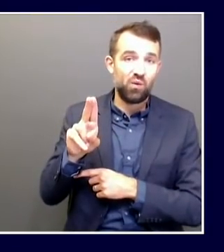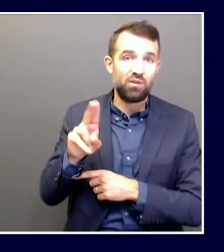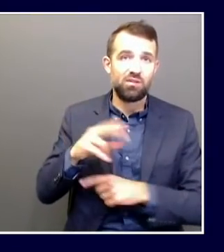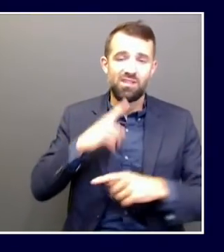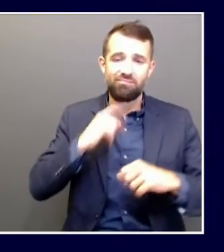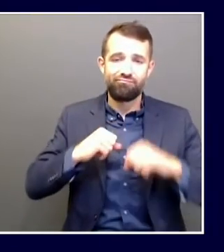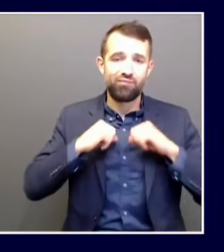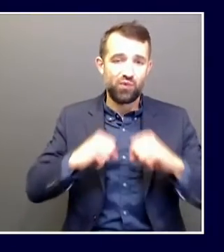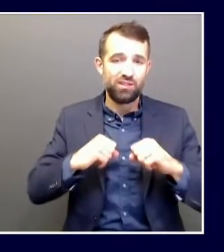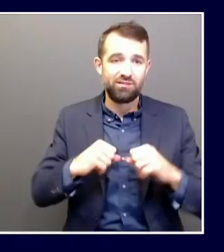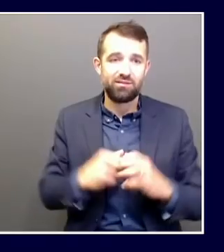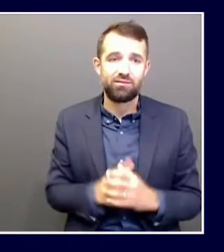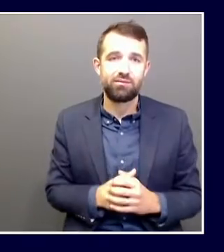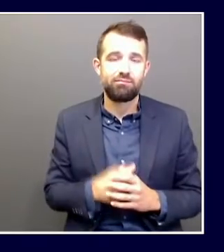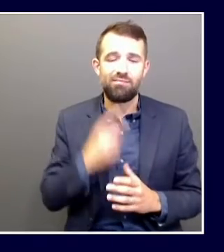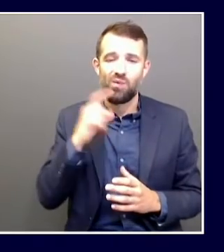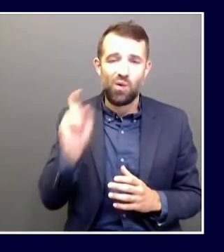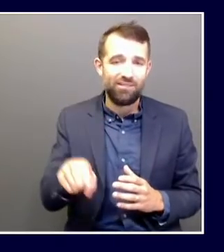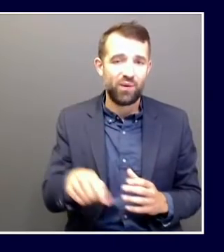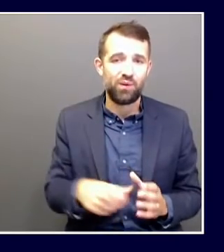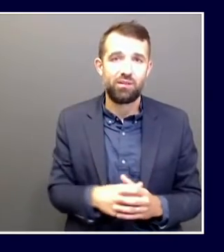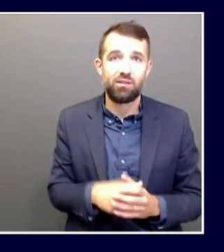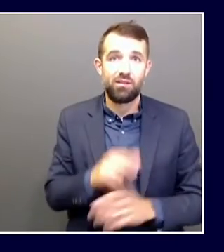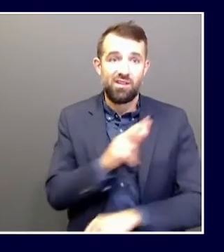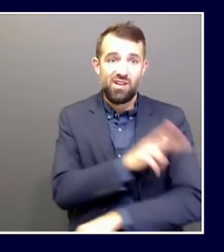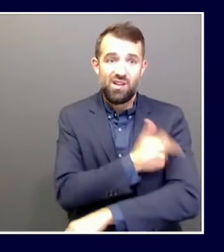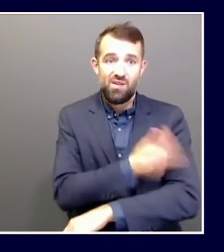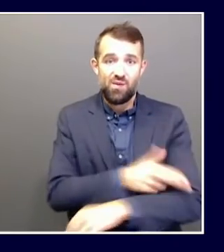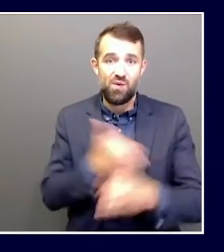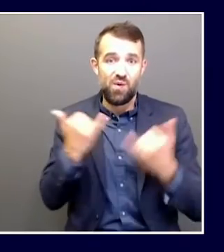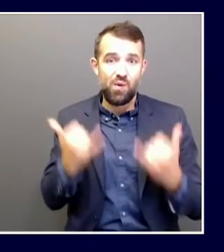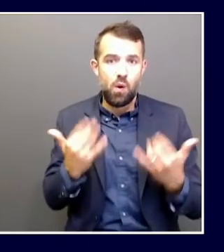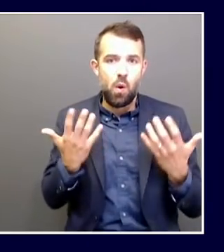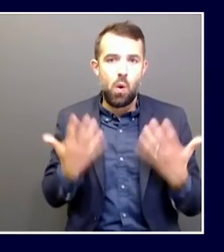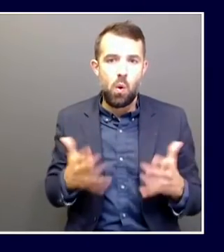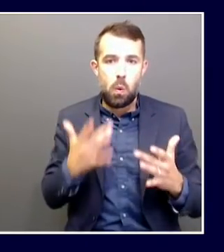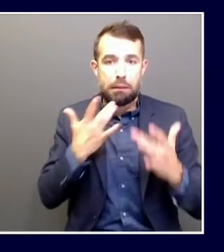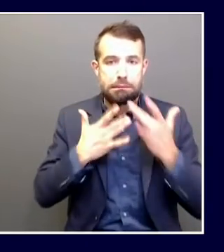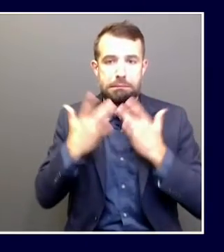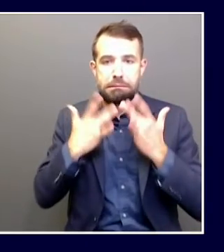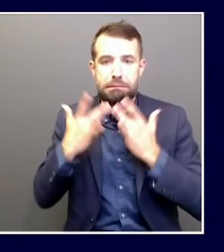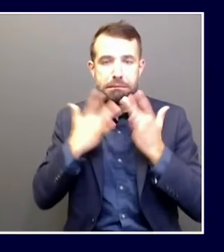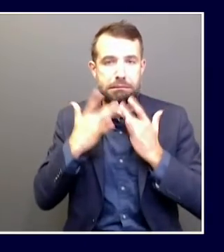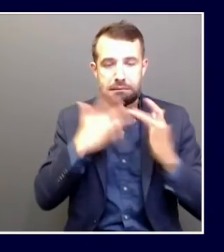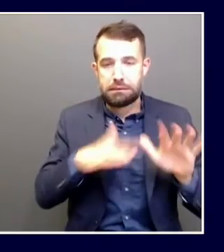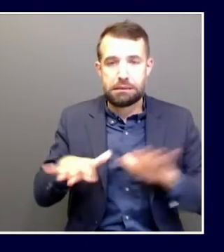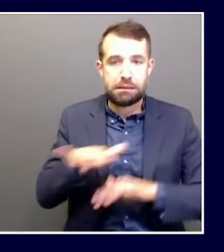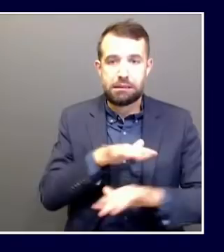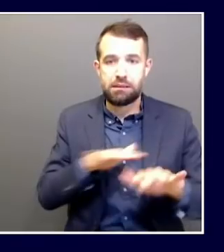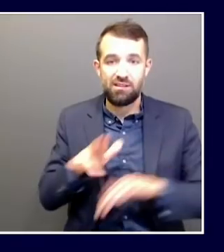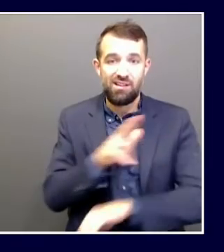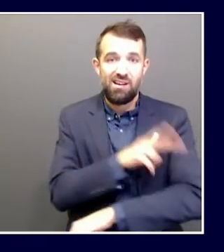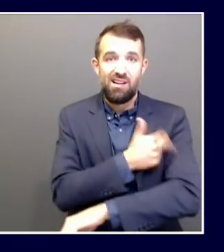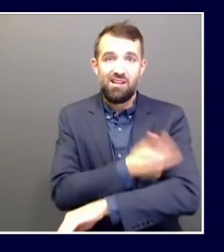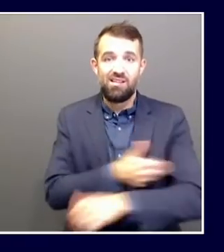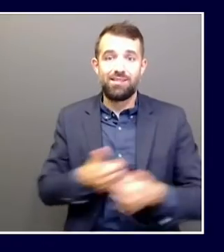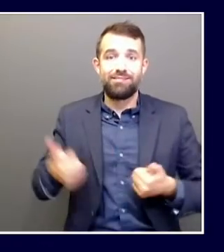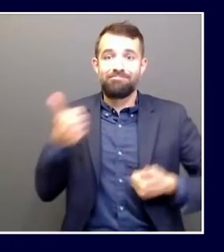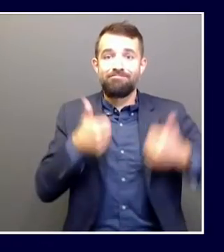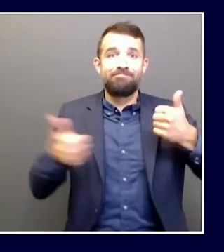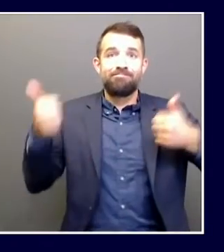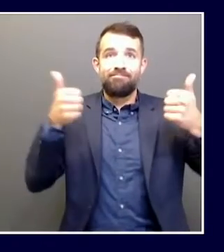Megan, hospitals are strained. When I check in with hospital leaders, what I hear is